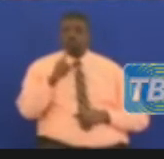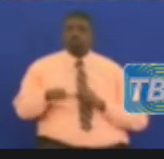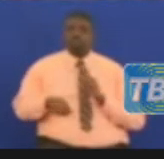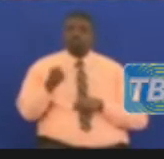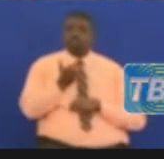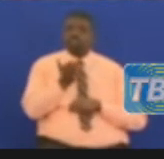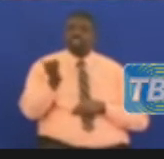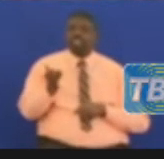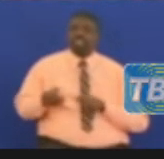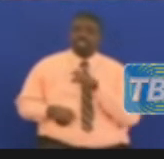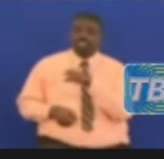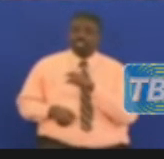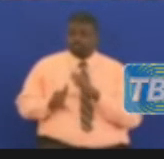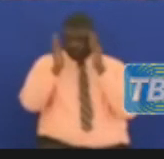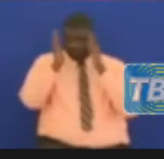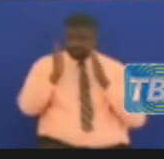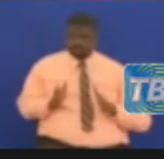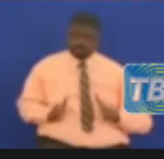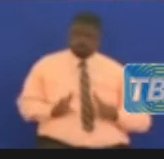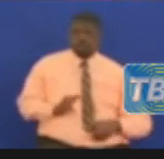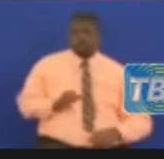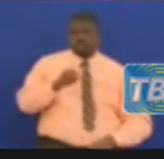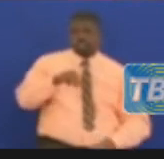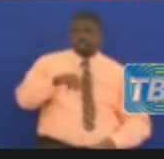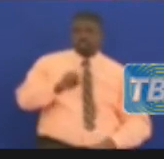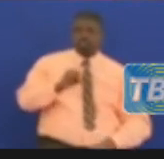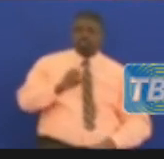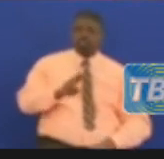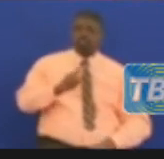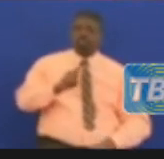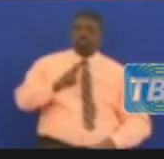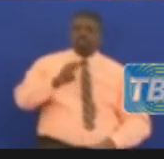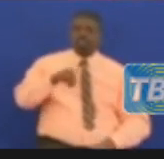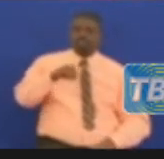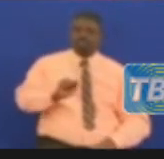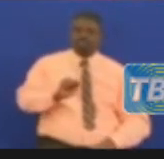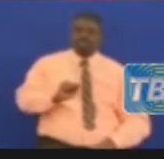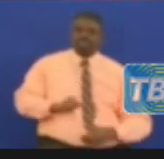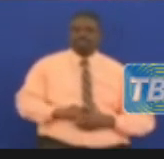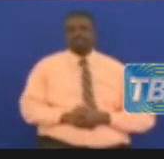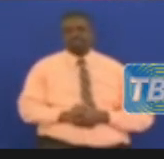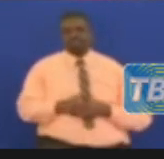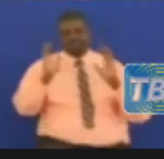There's another question from Honorable Joseph Kasheku Musukuma.